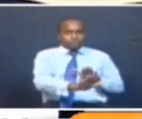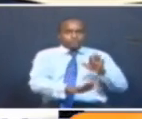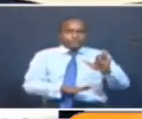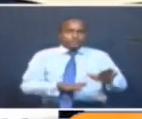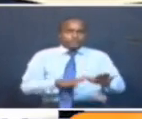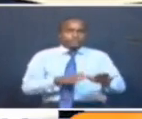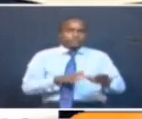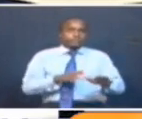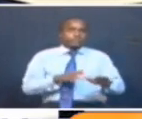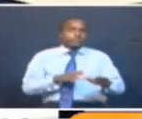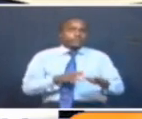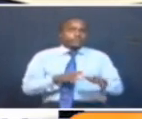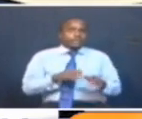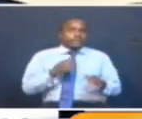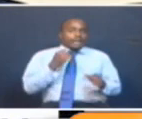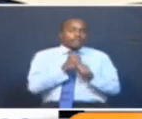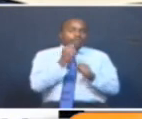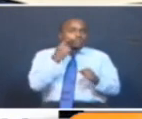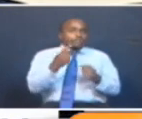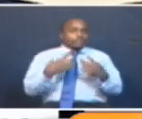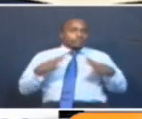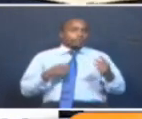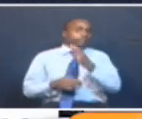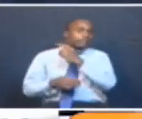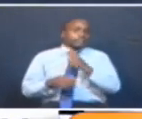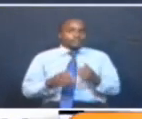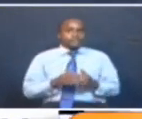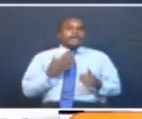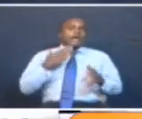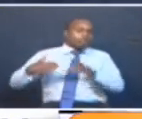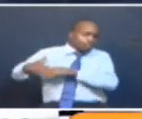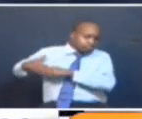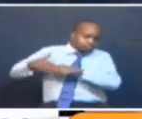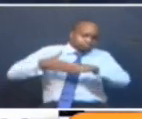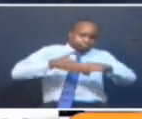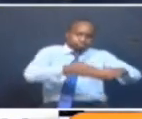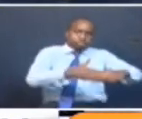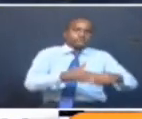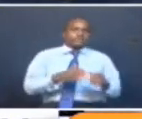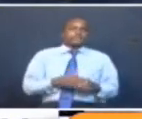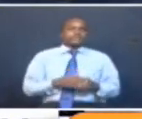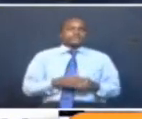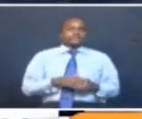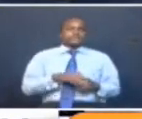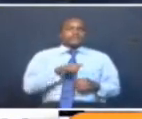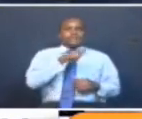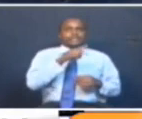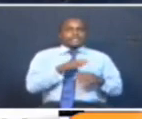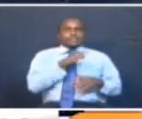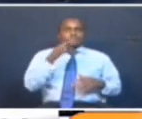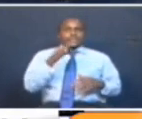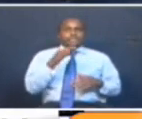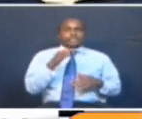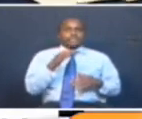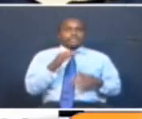see all those behind me. I want to hold their hands and be with me. That's the whole spirit. And unless